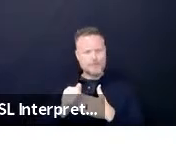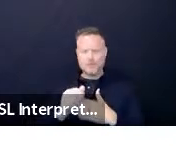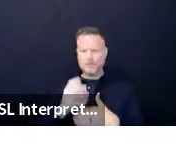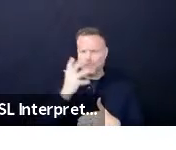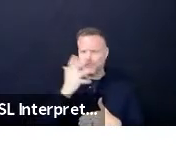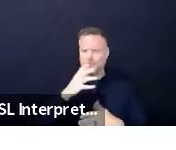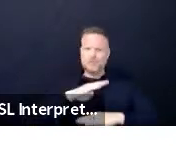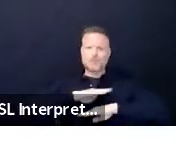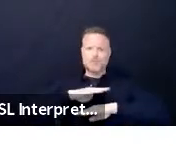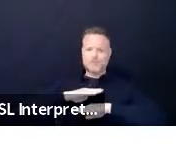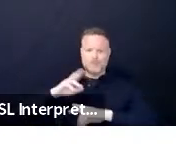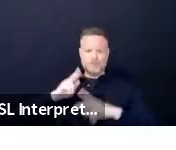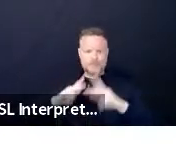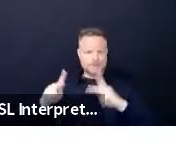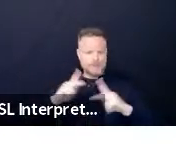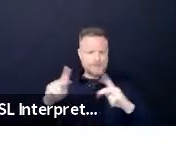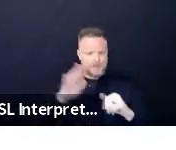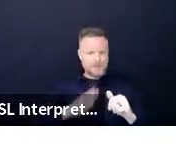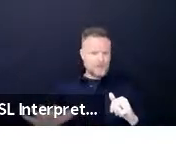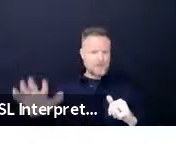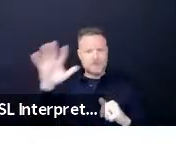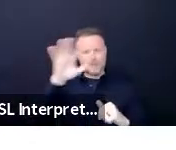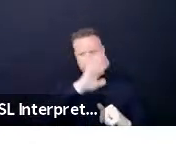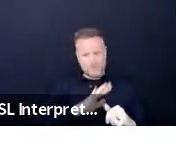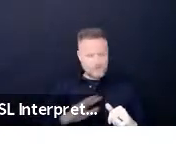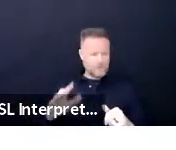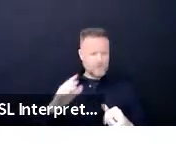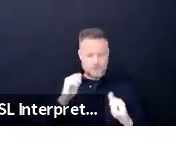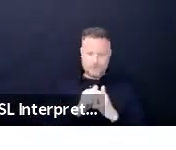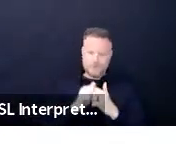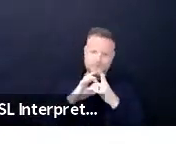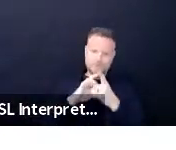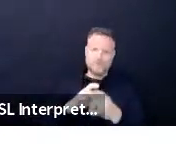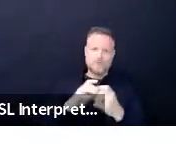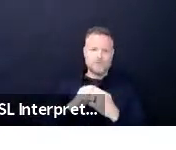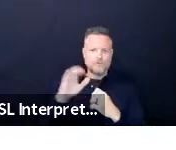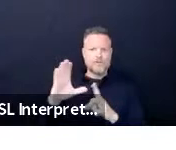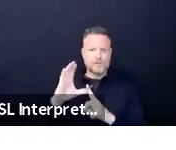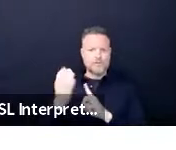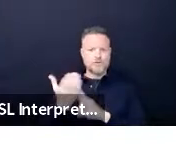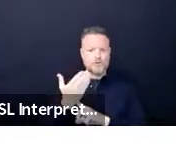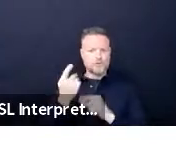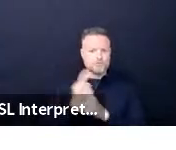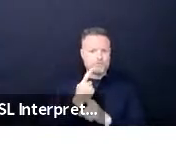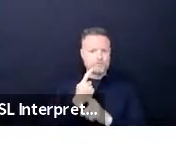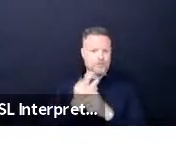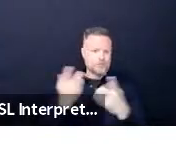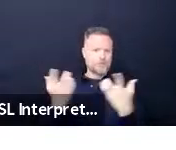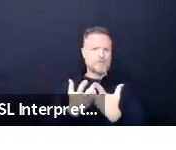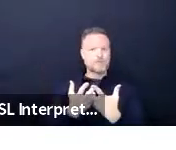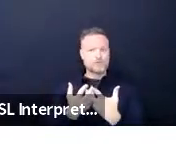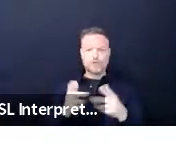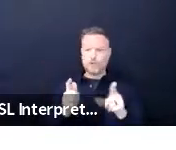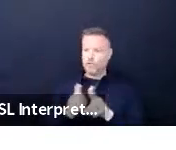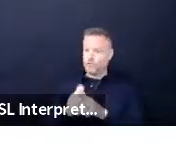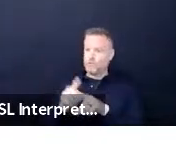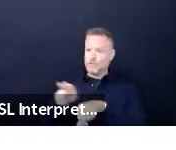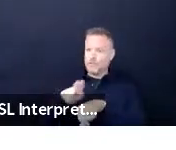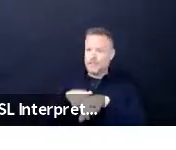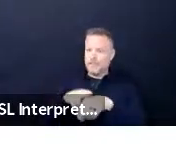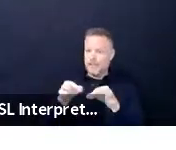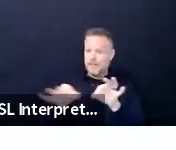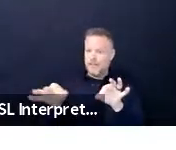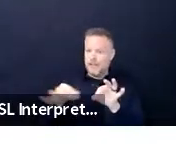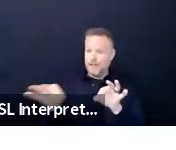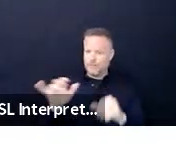where they are across multiple platforms in a culturally relevant way and in their language. So thank you for